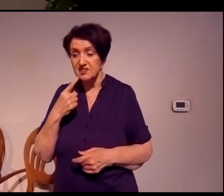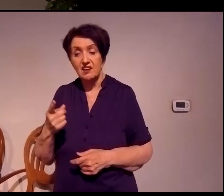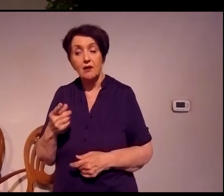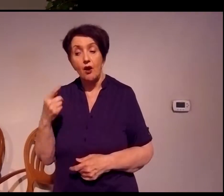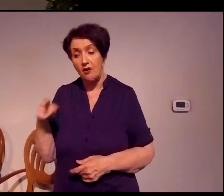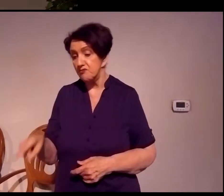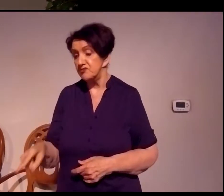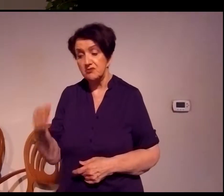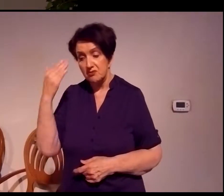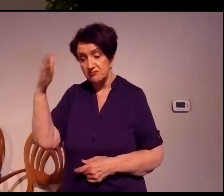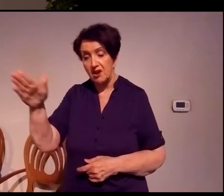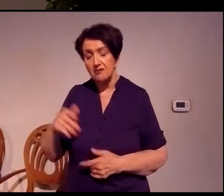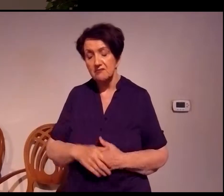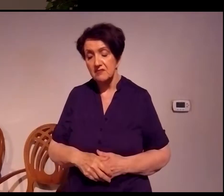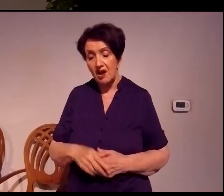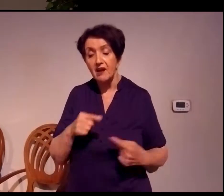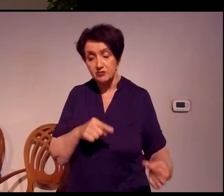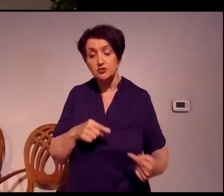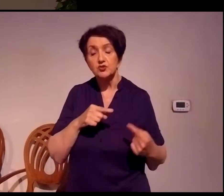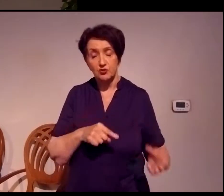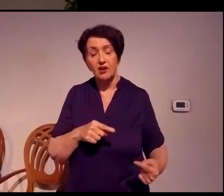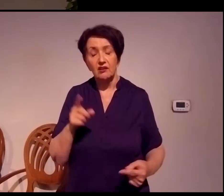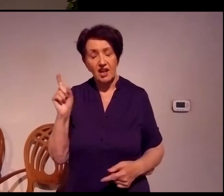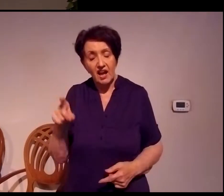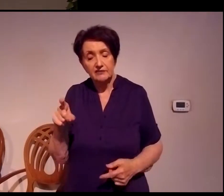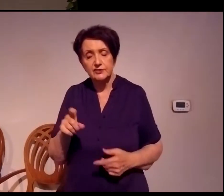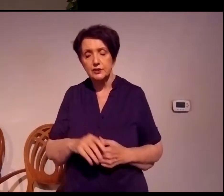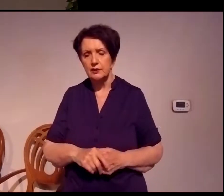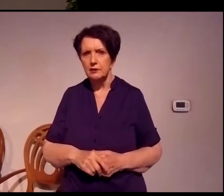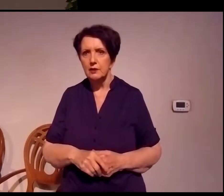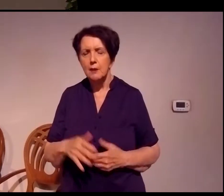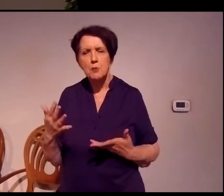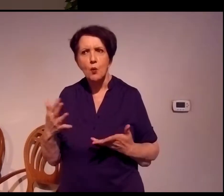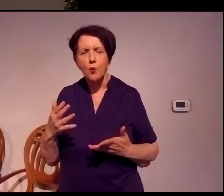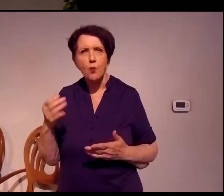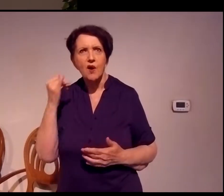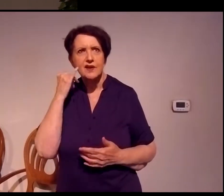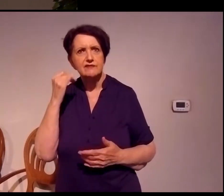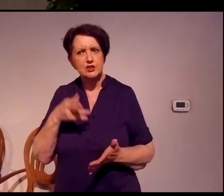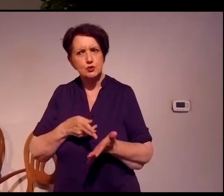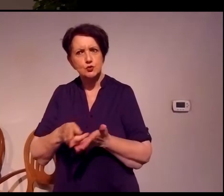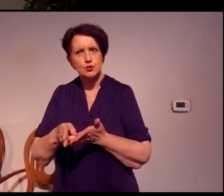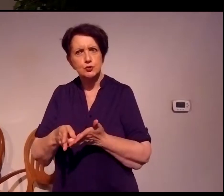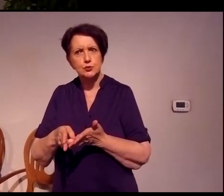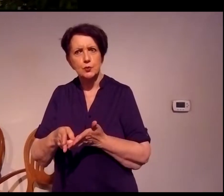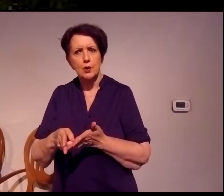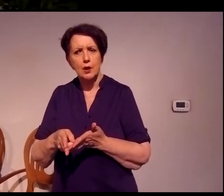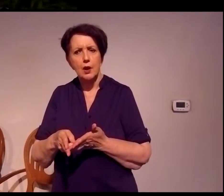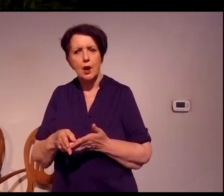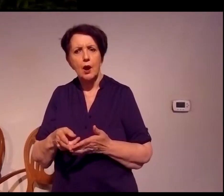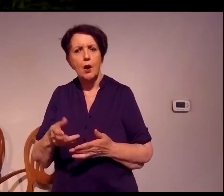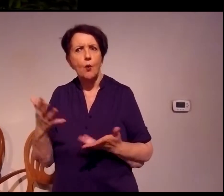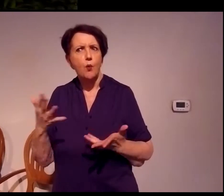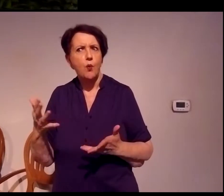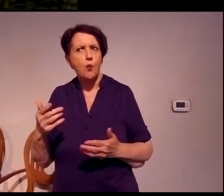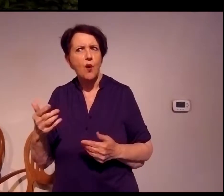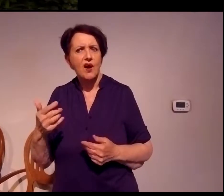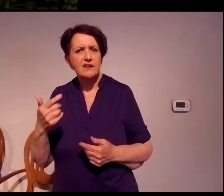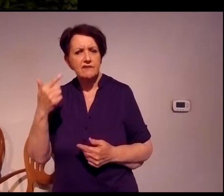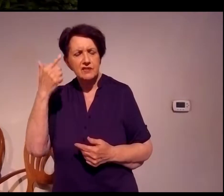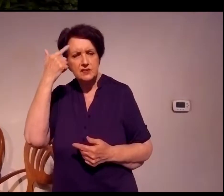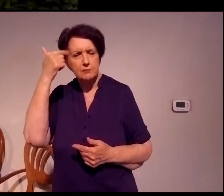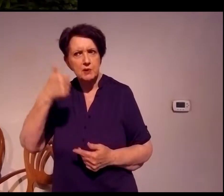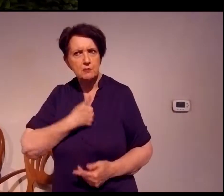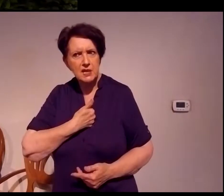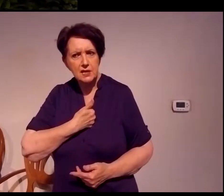true? And then I thought, what if the buck stops here? What if I get to